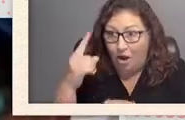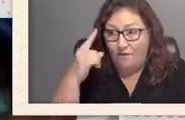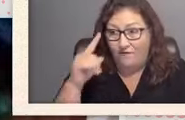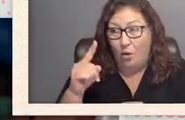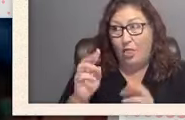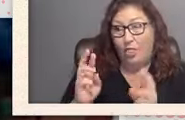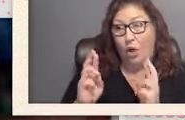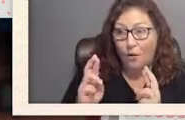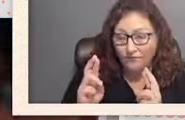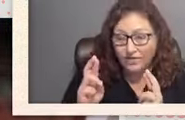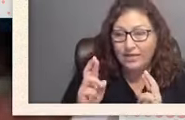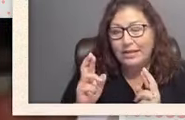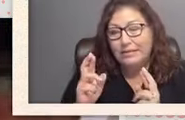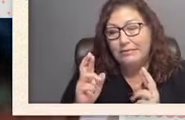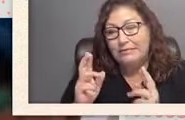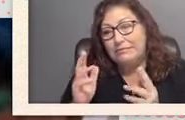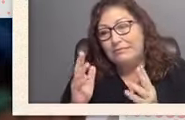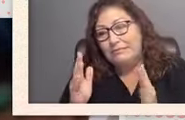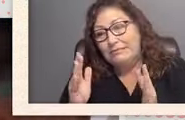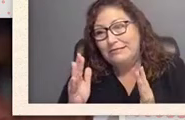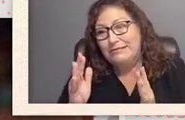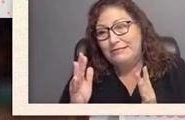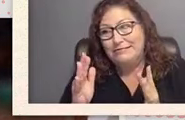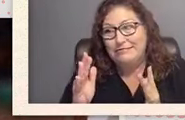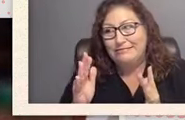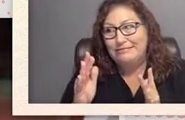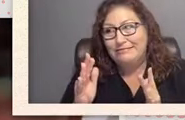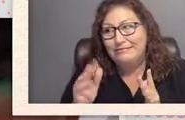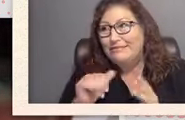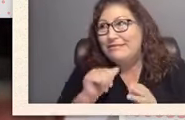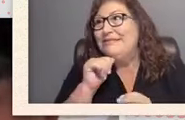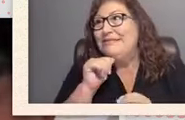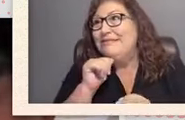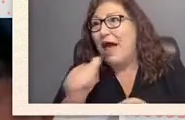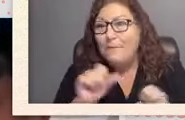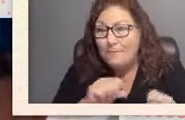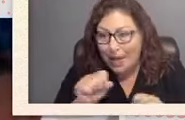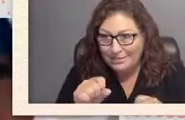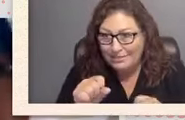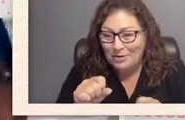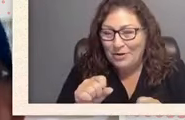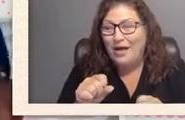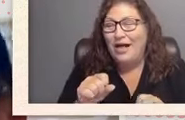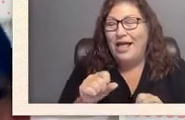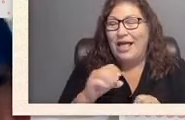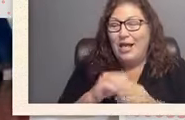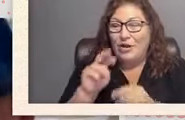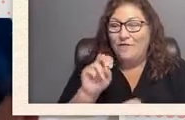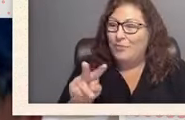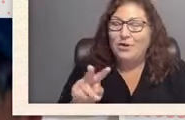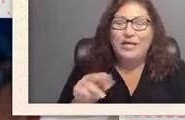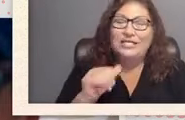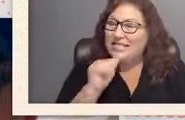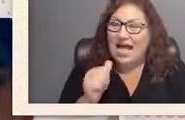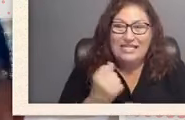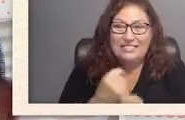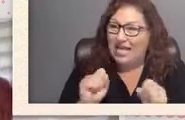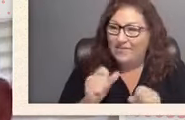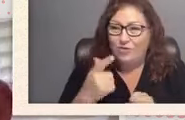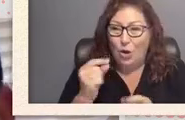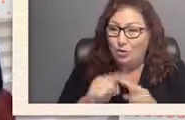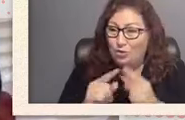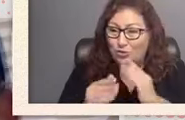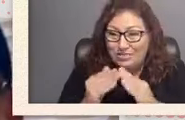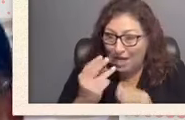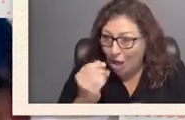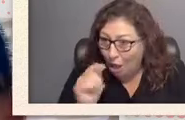hopefully like non-existent possibility that in November, it's just not safe to go to City Hall or to put